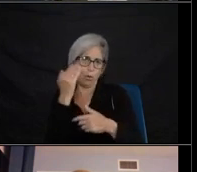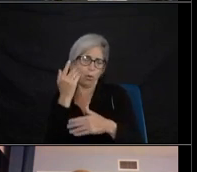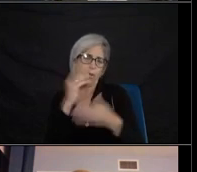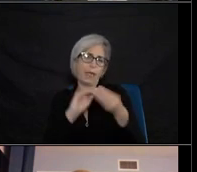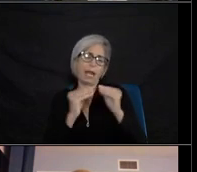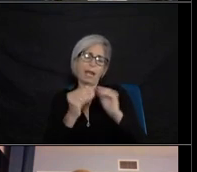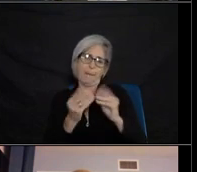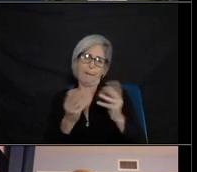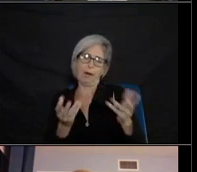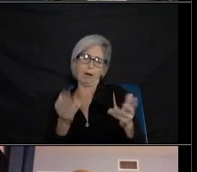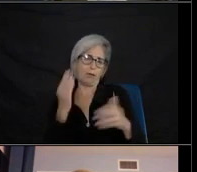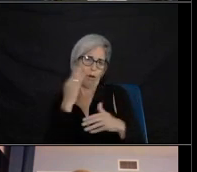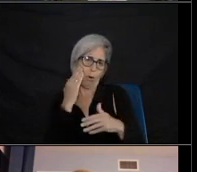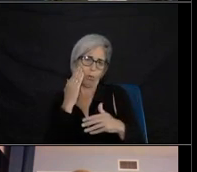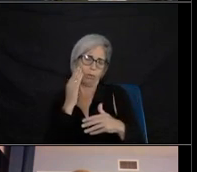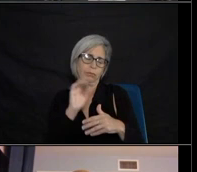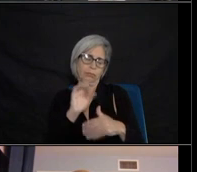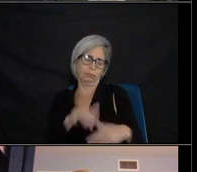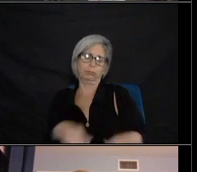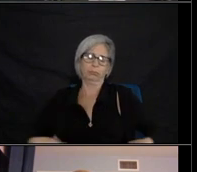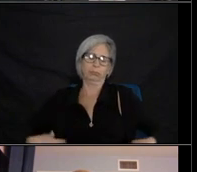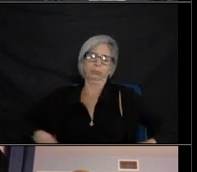is, knows what the number is.